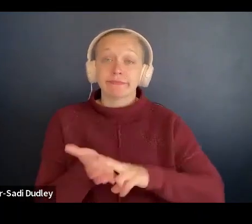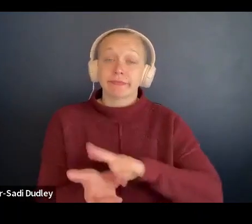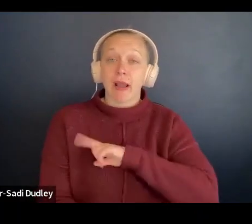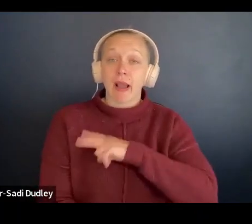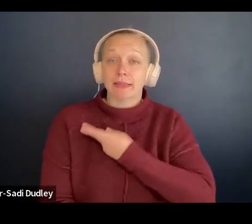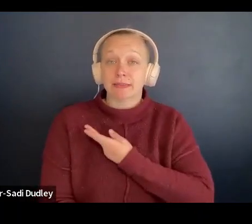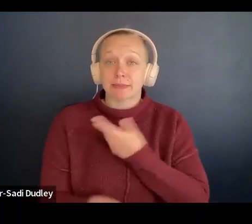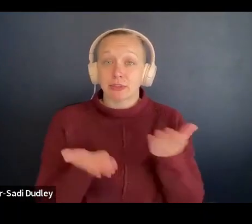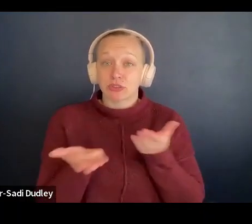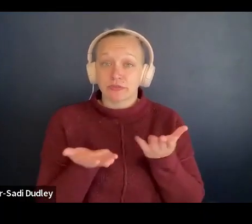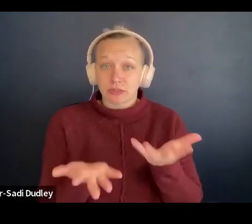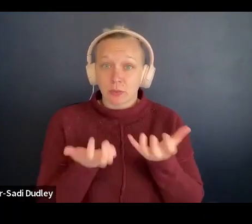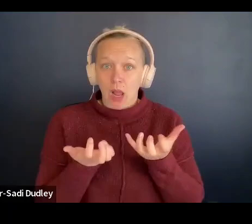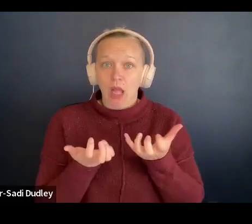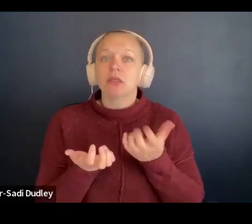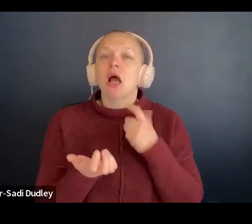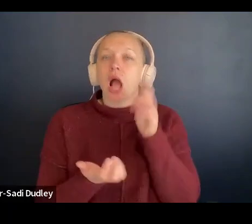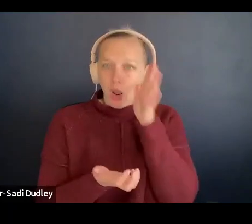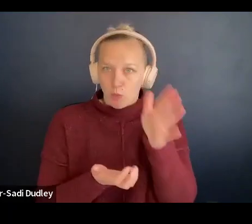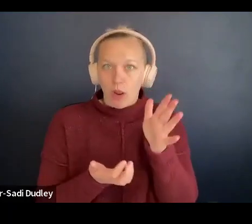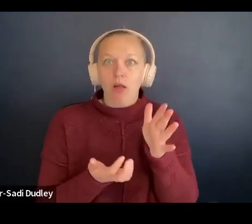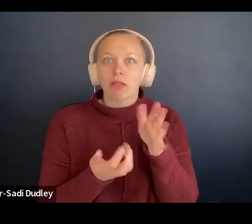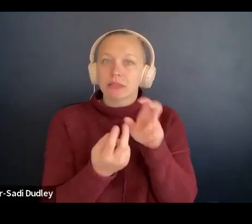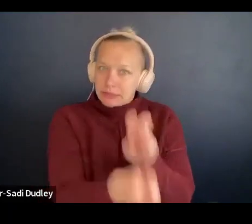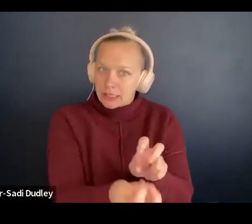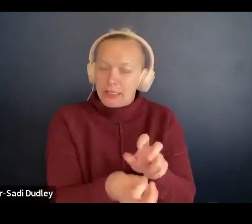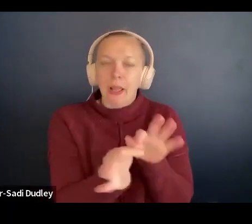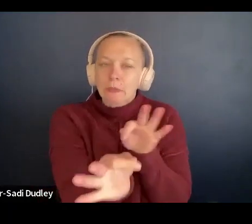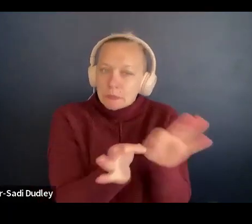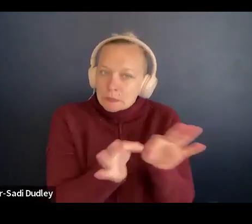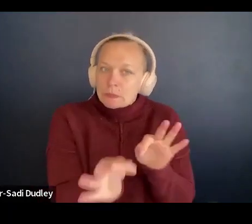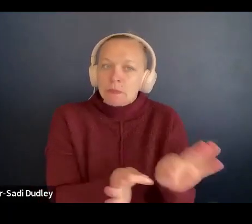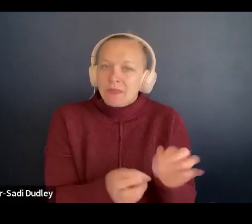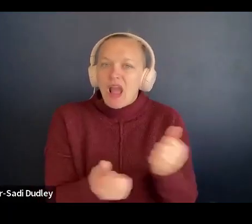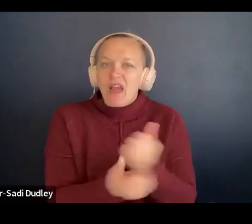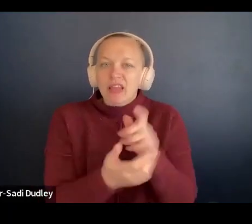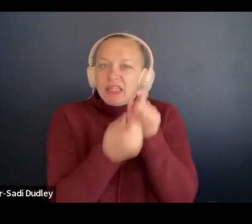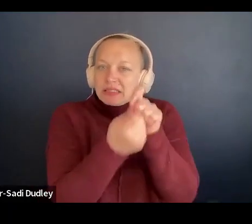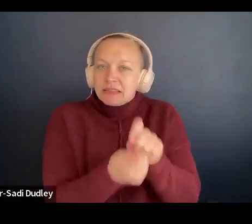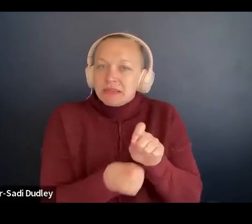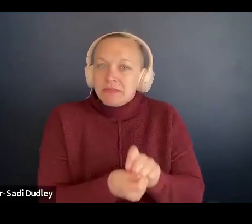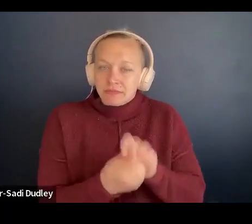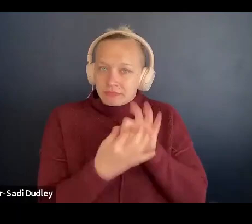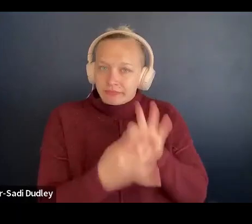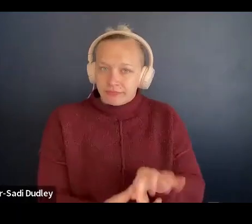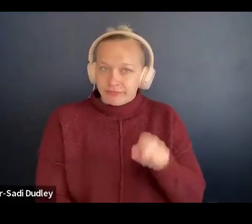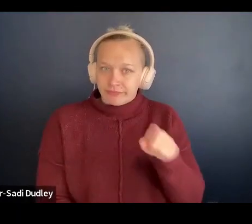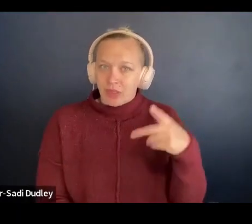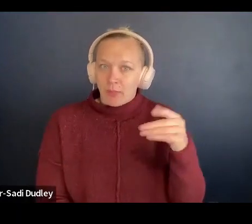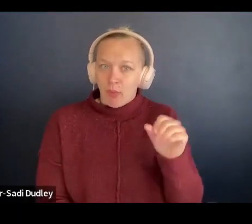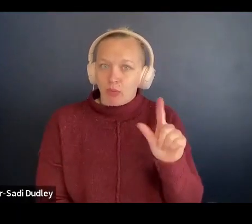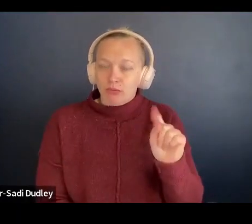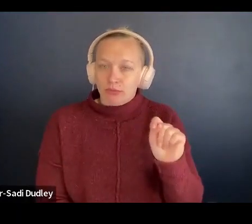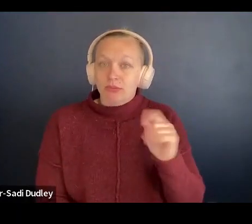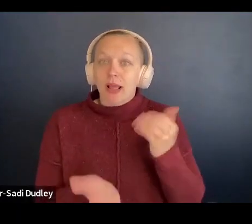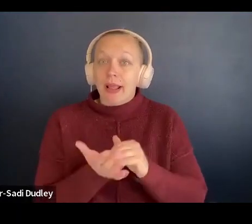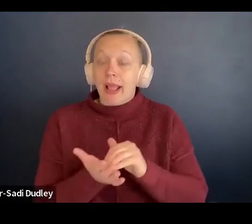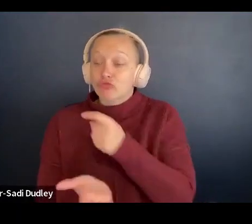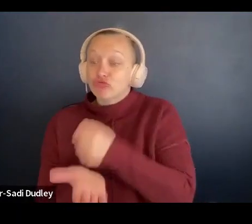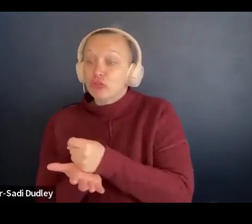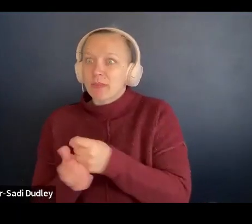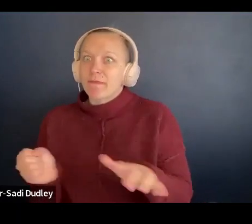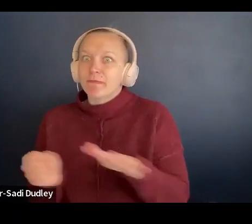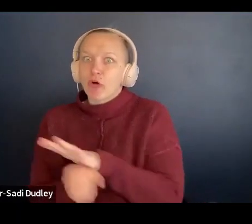a different form. And I like to talk about the different treatments. So again, a full treatment versus